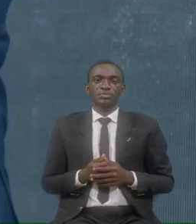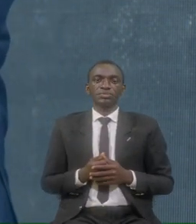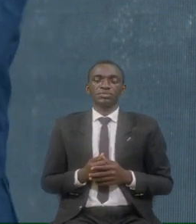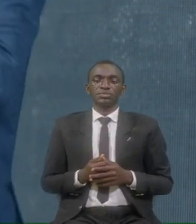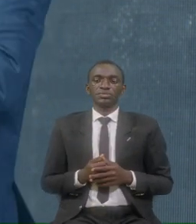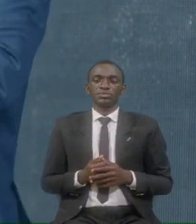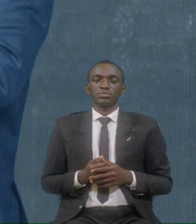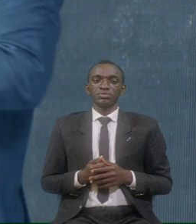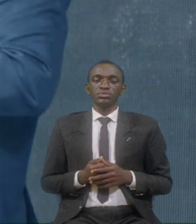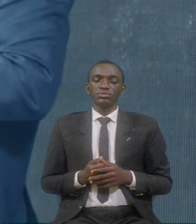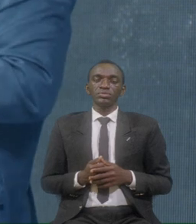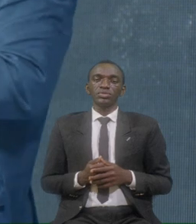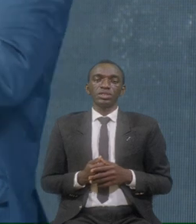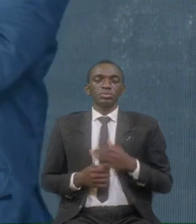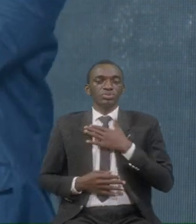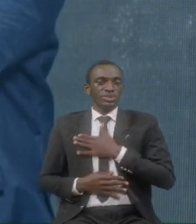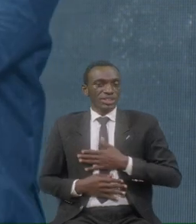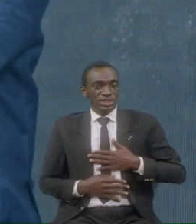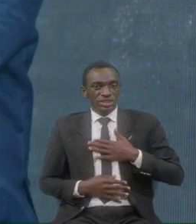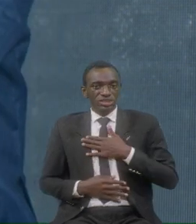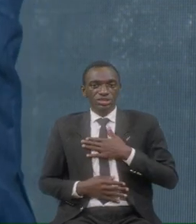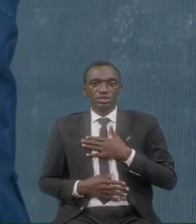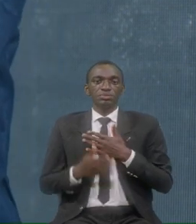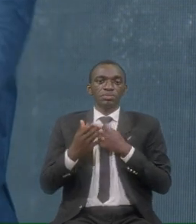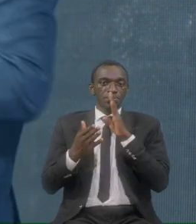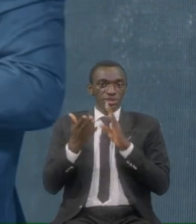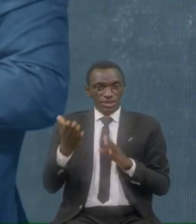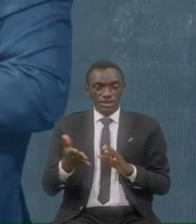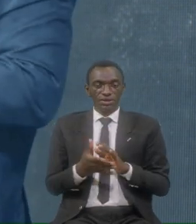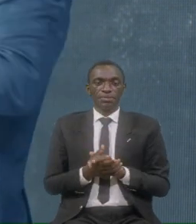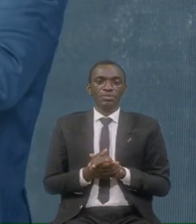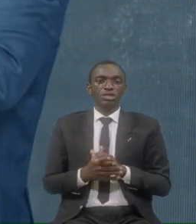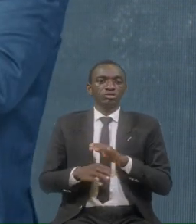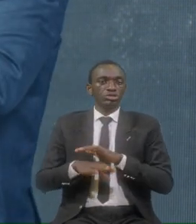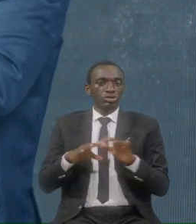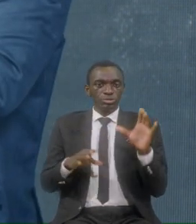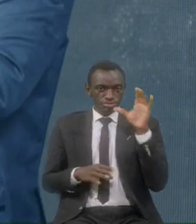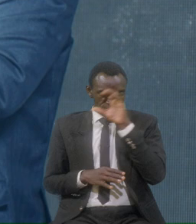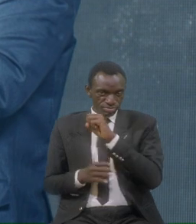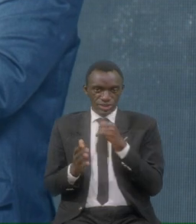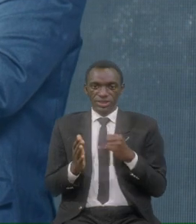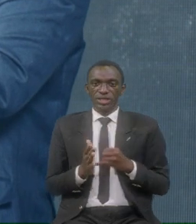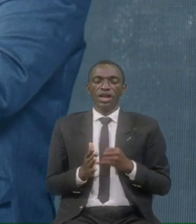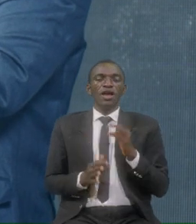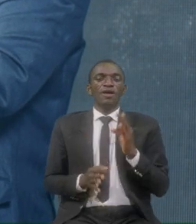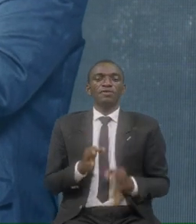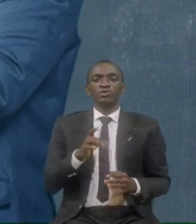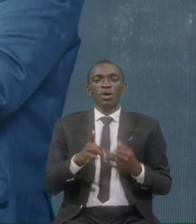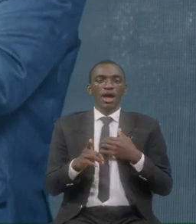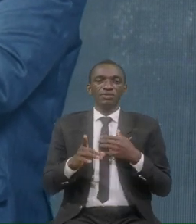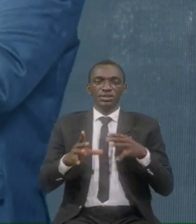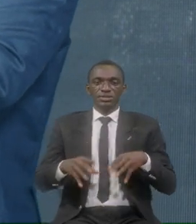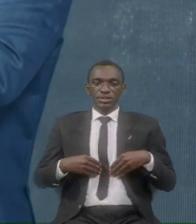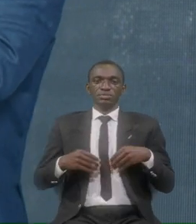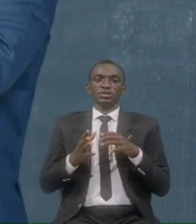please endeavor to be there. Don't miss out. If you had given your life to Christ last